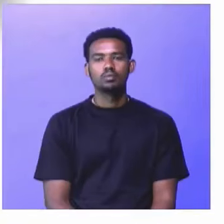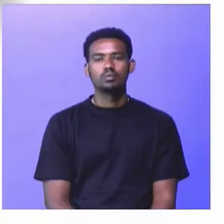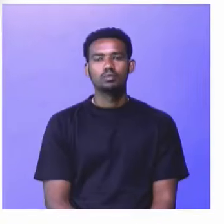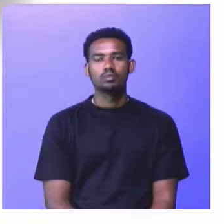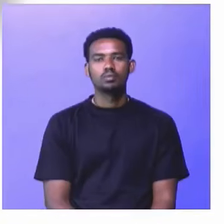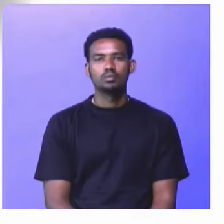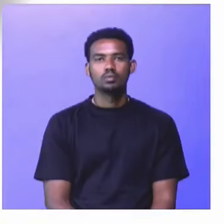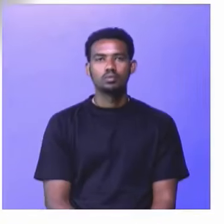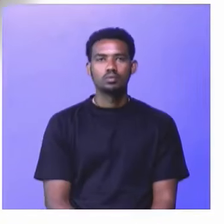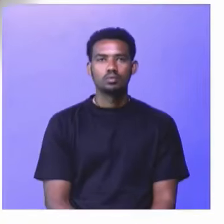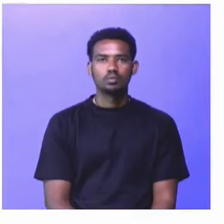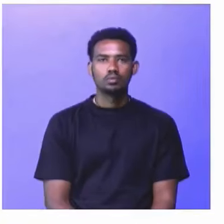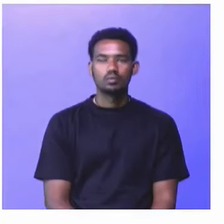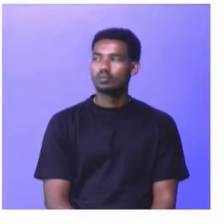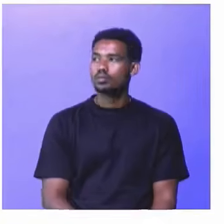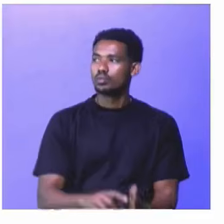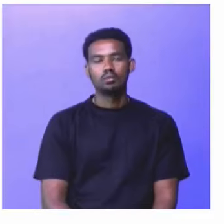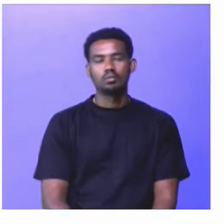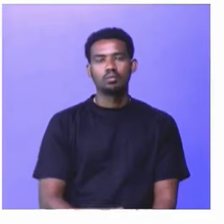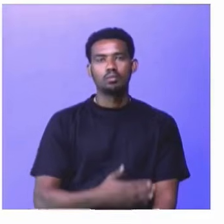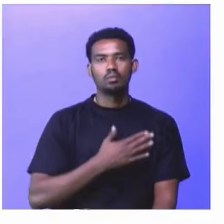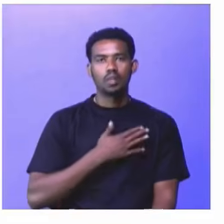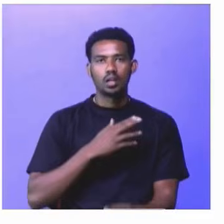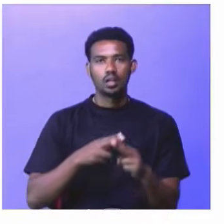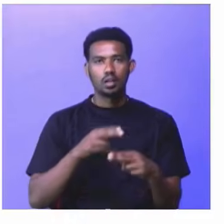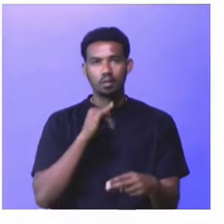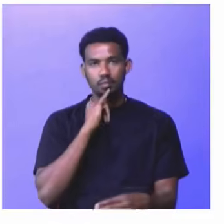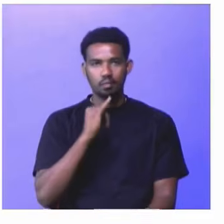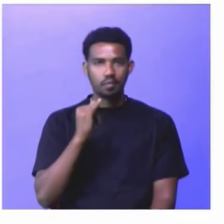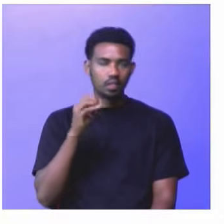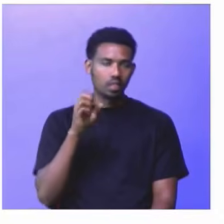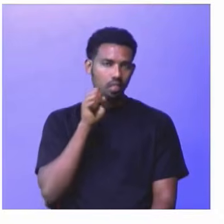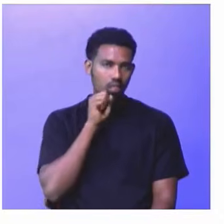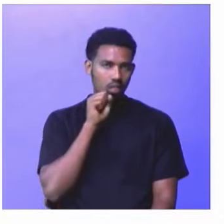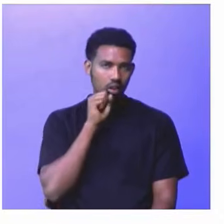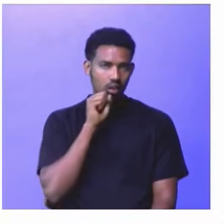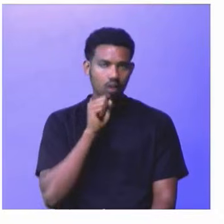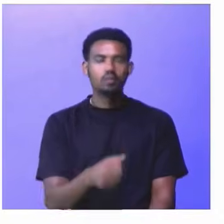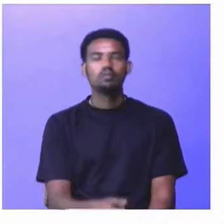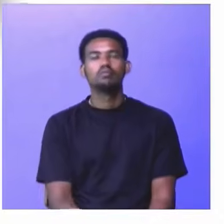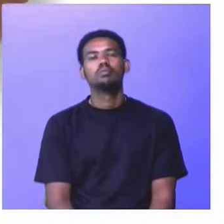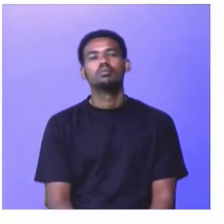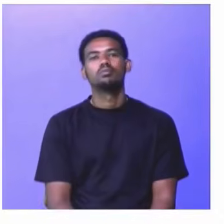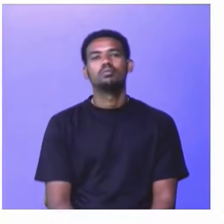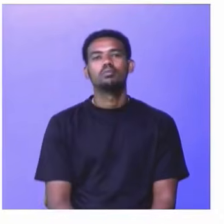So here is, let us start. My name